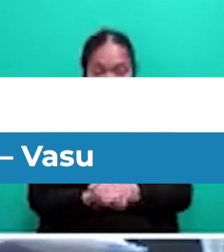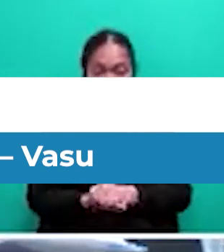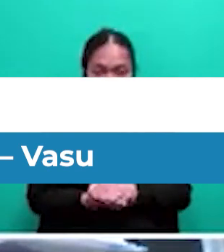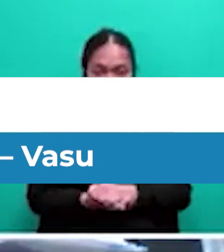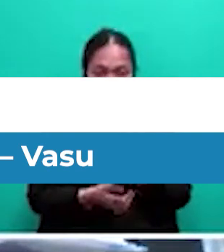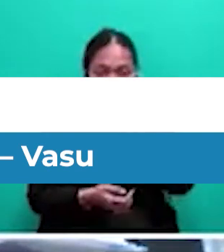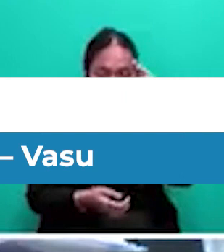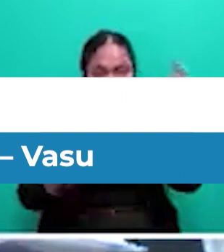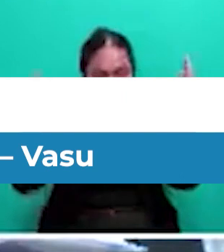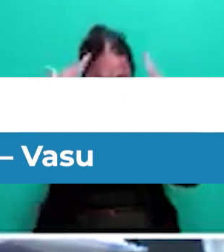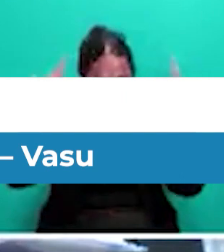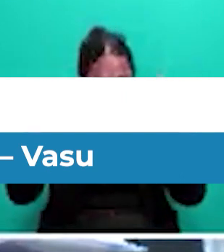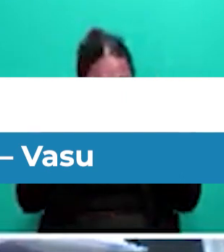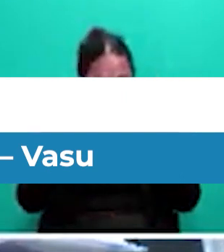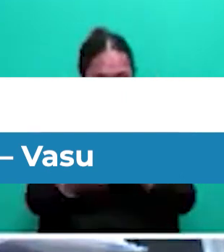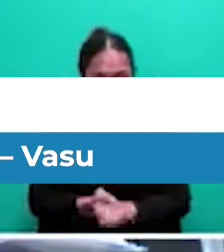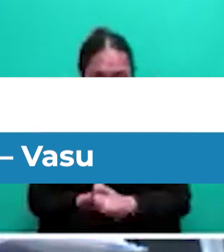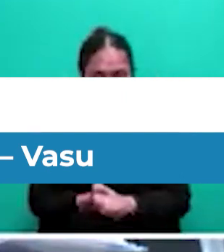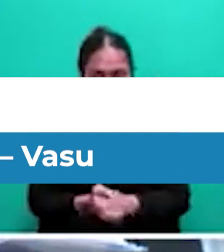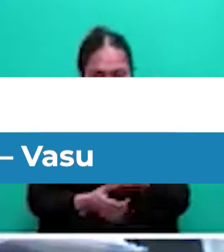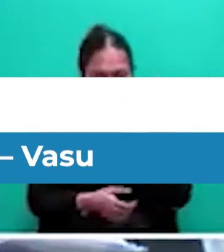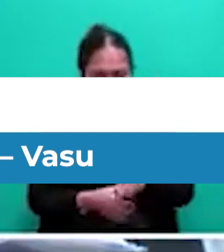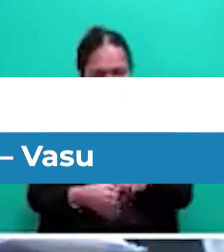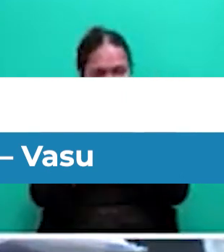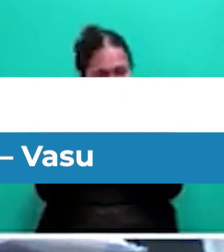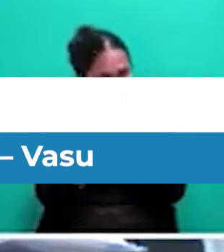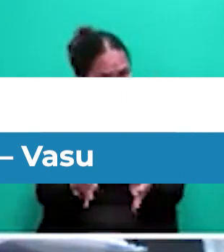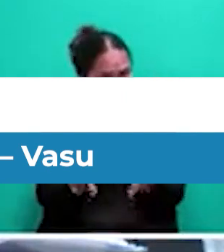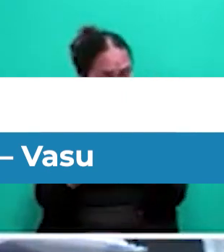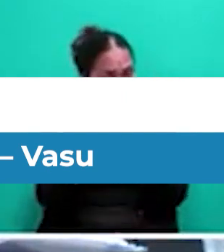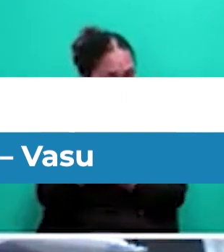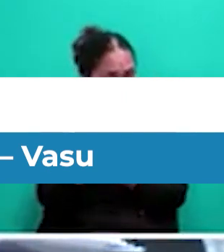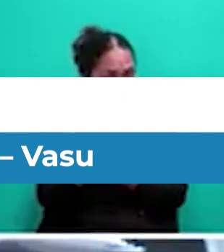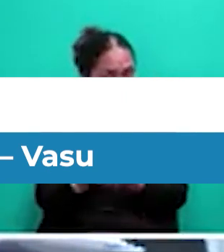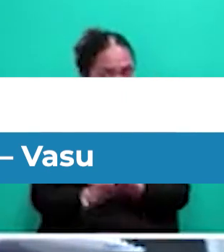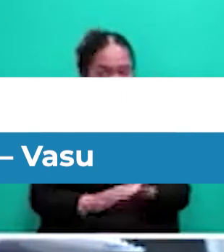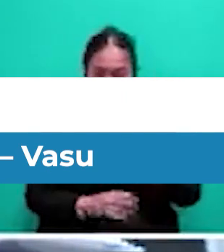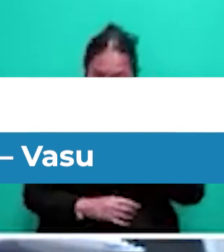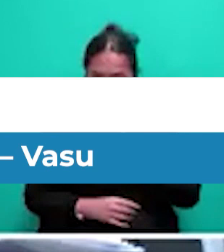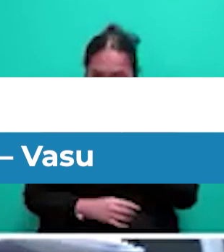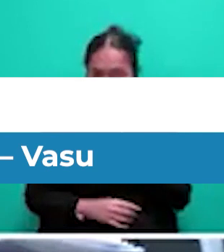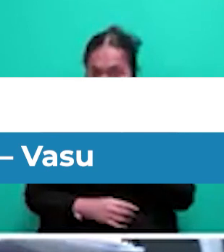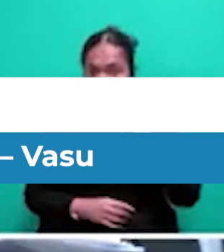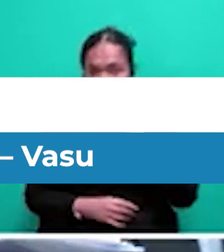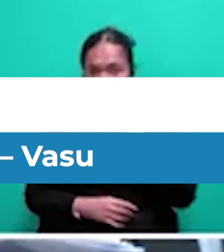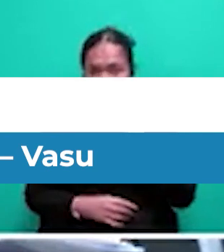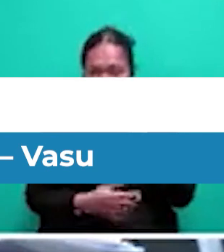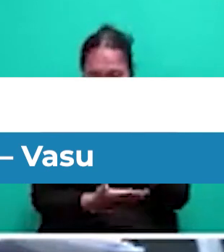Mr. Speaker, pursuant to this Cabinet decision, my ministry appointed